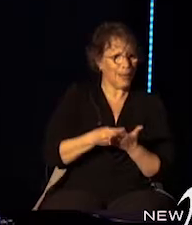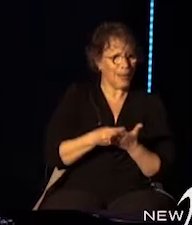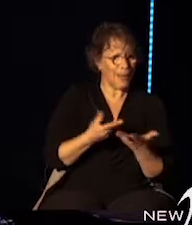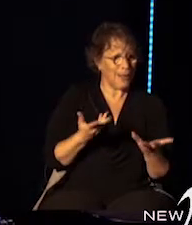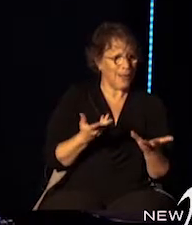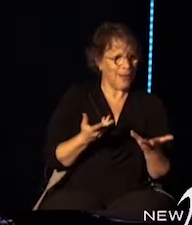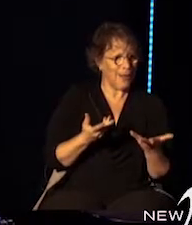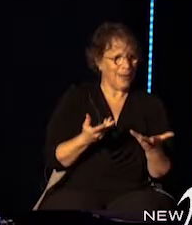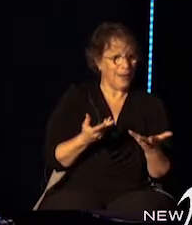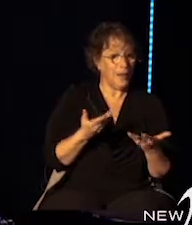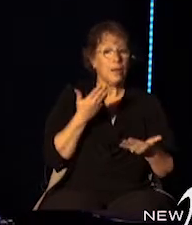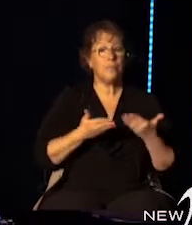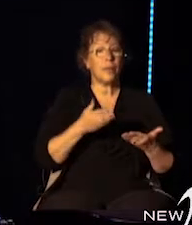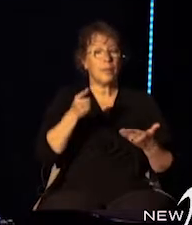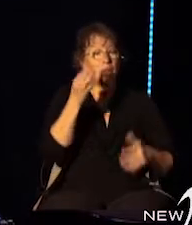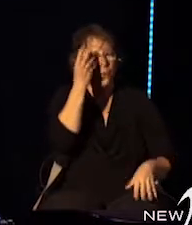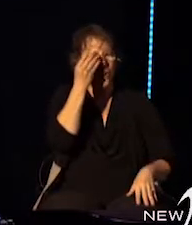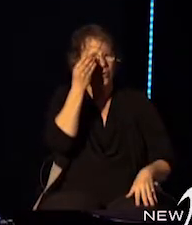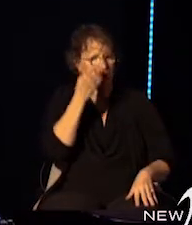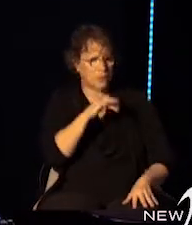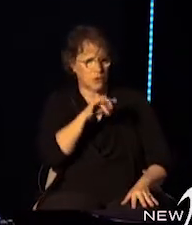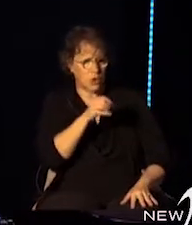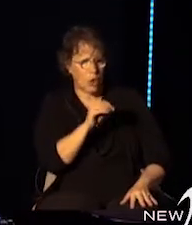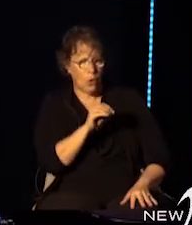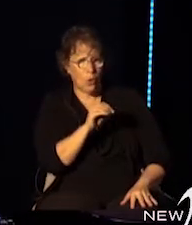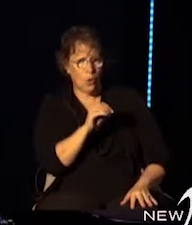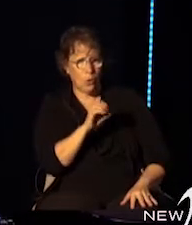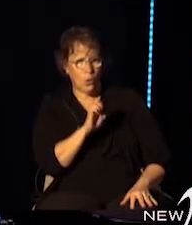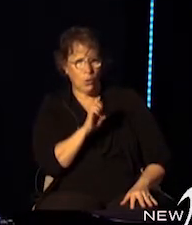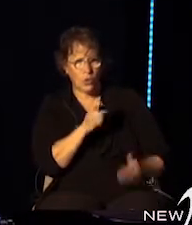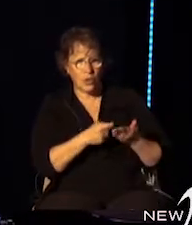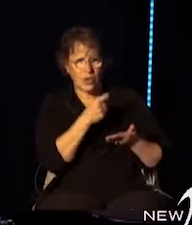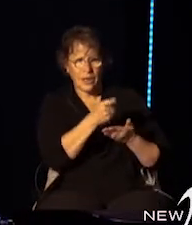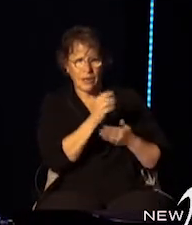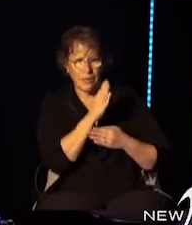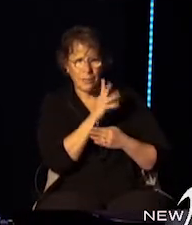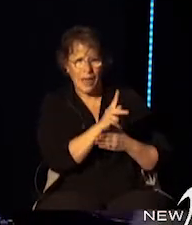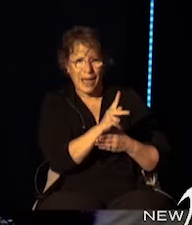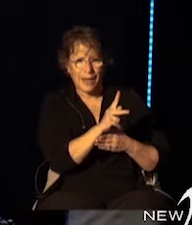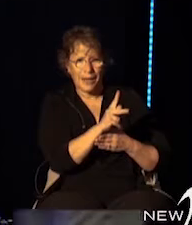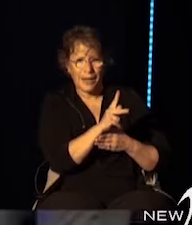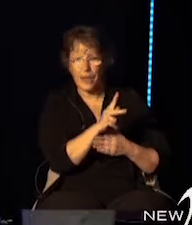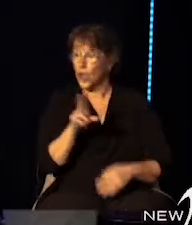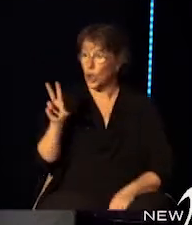And you might be wondering, is Joe going to give that back to him? Was this just an illustration?